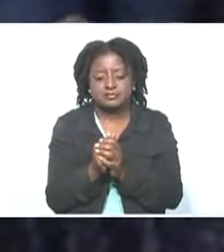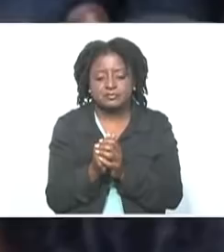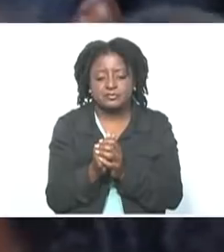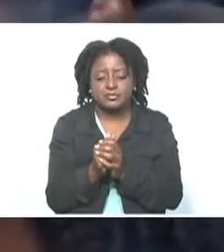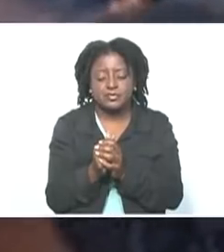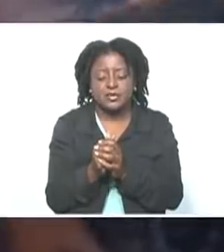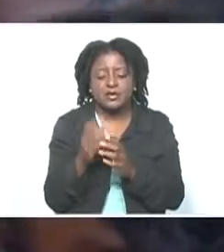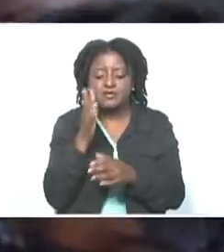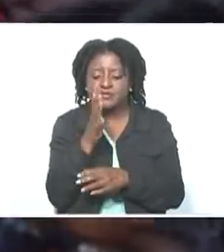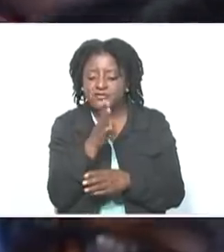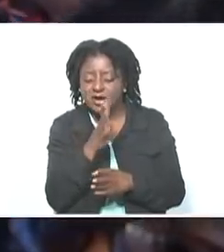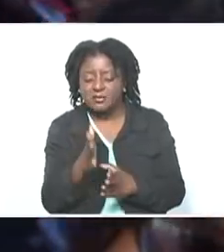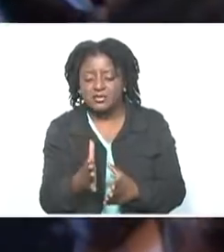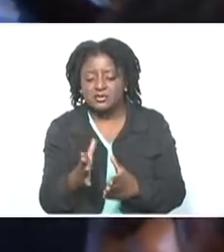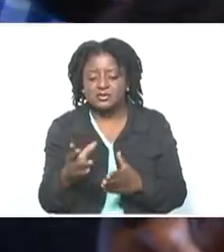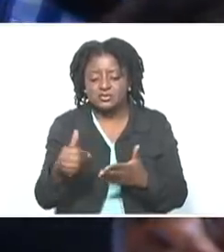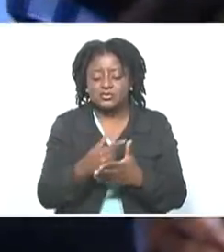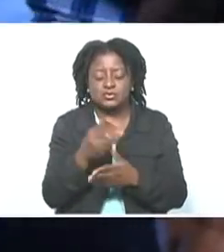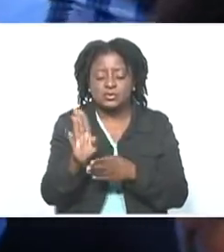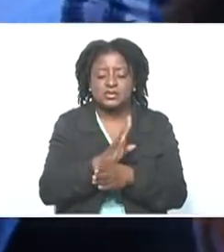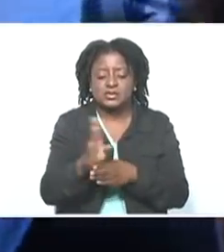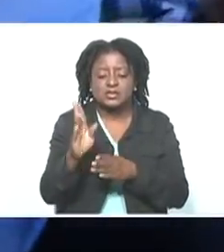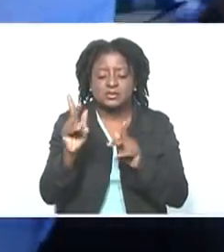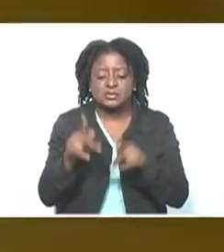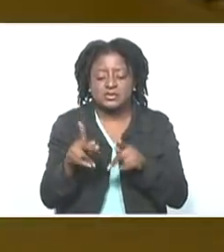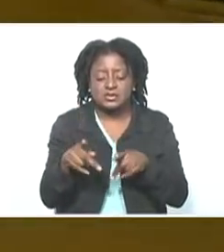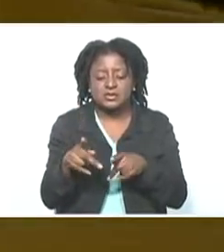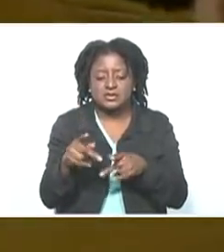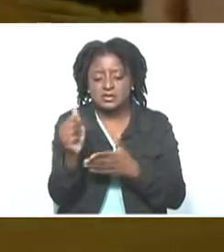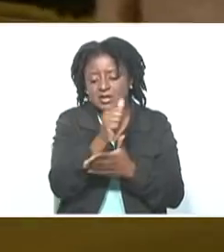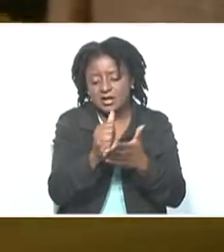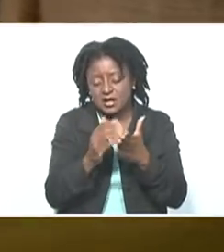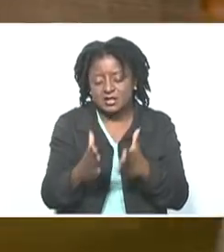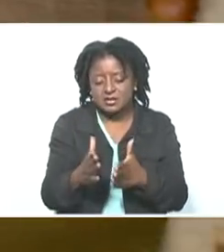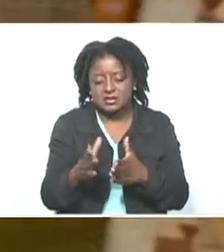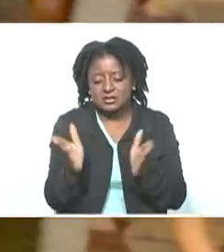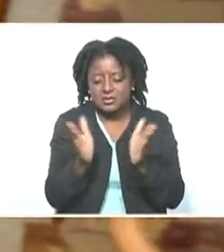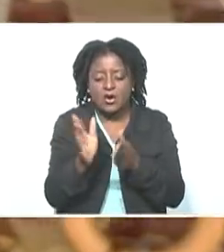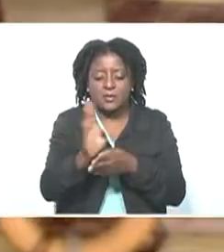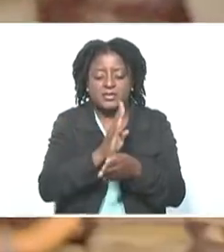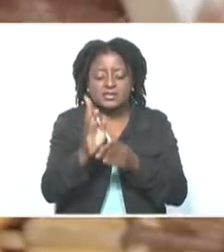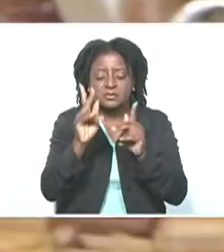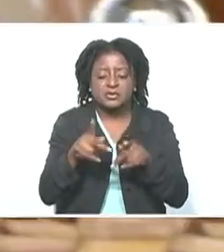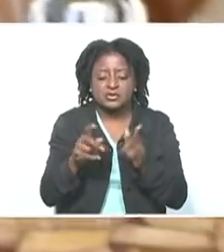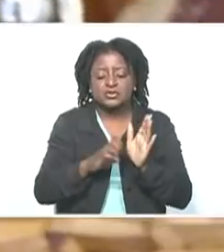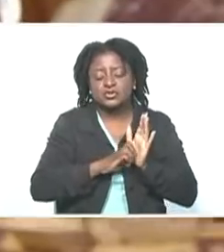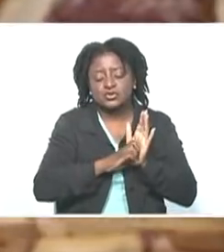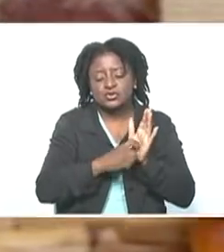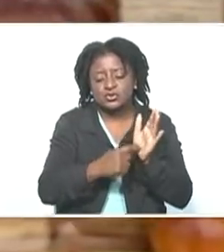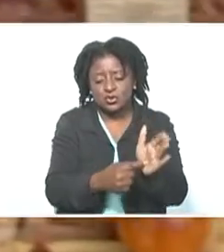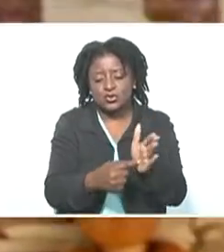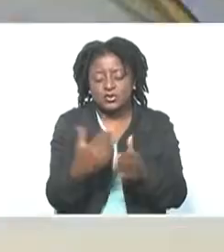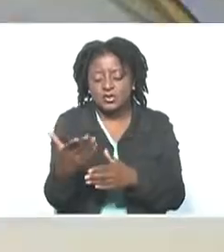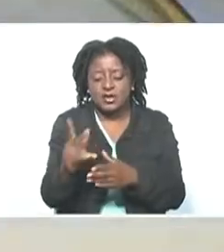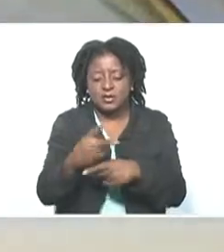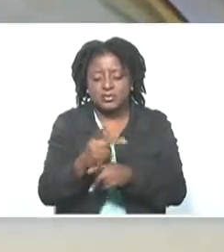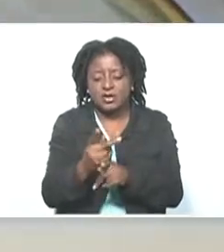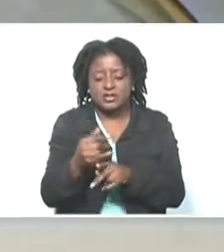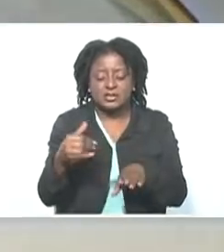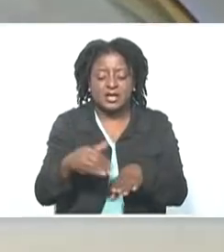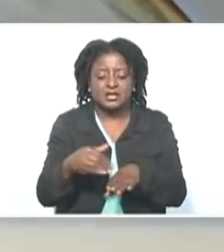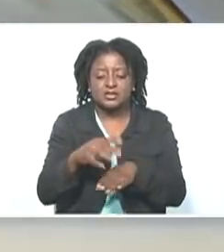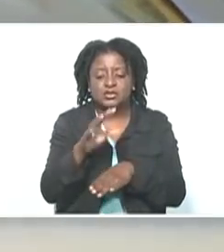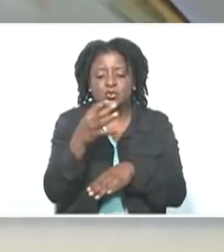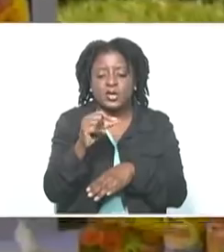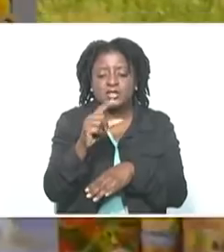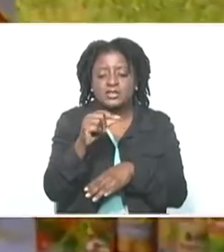entrepreneurs, artisans, and other small business persons engaged in showcasing their products at the 2018 Expo give new